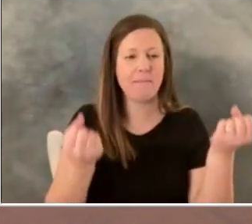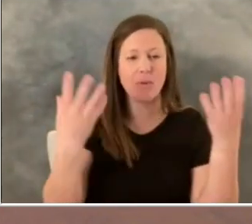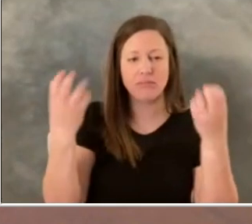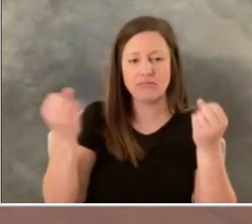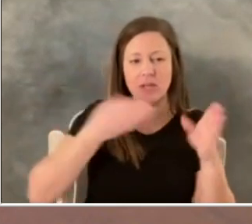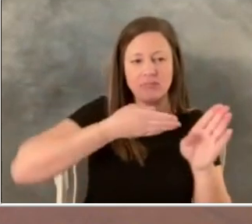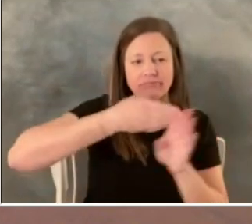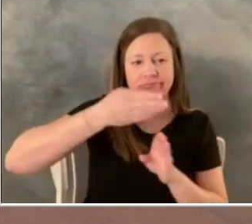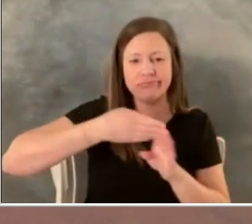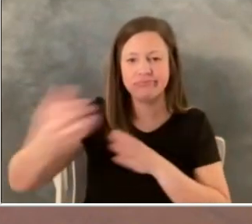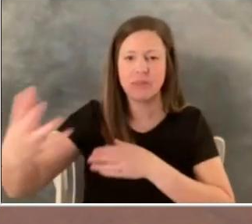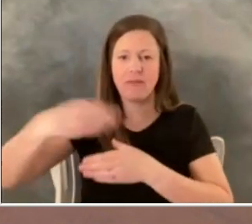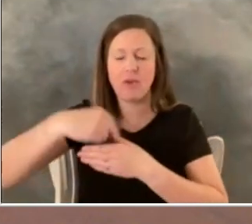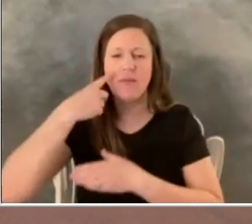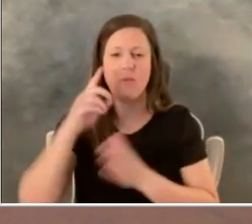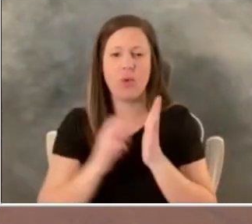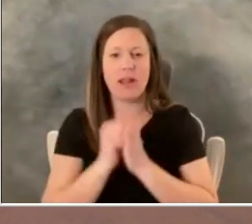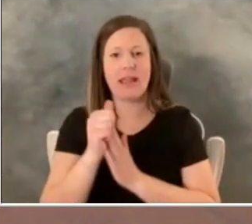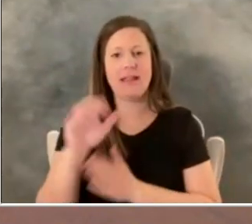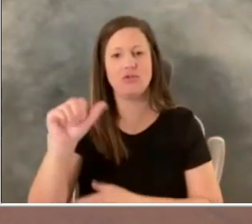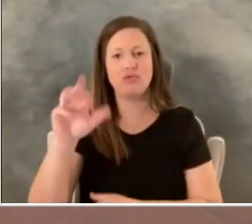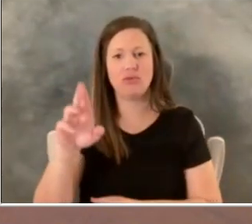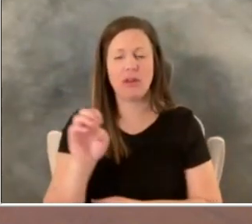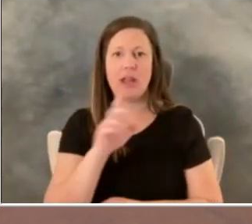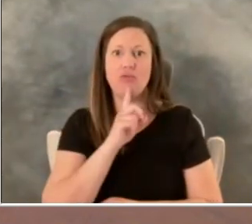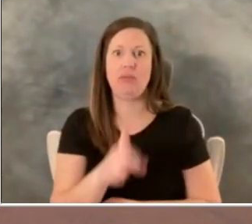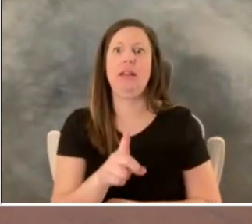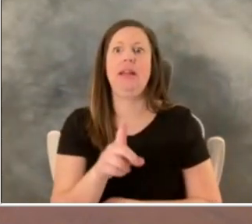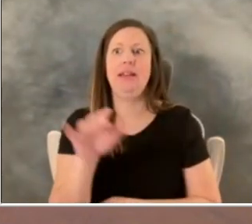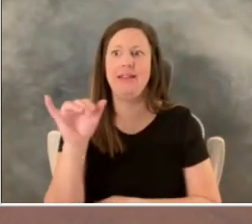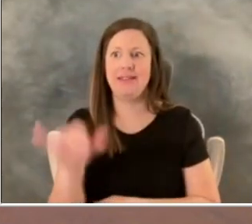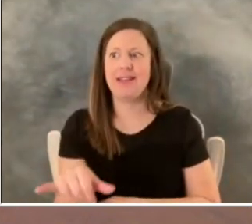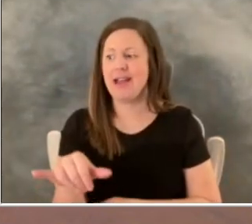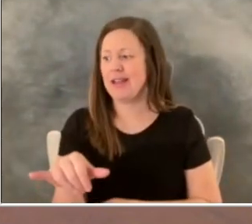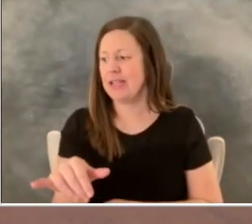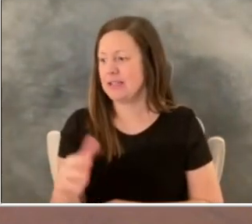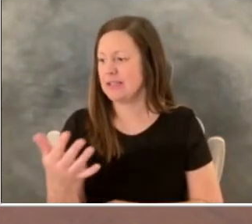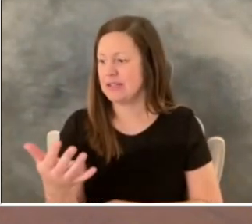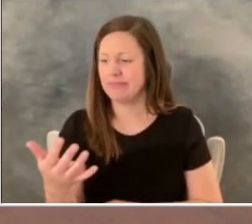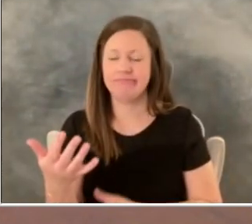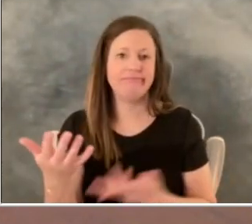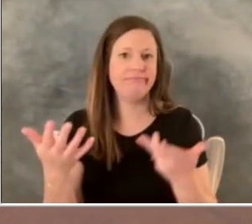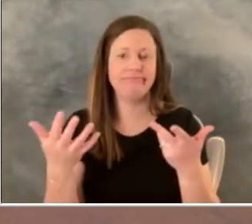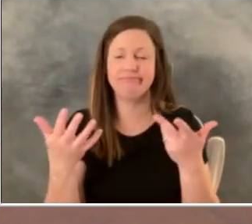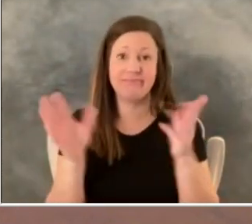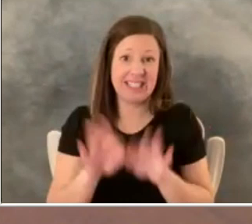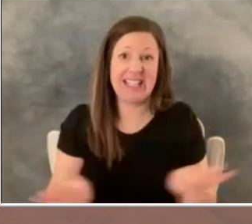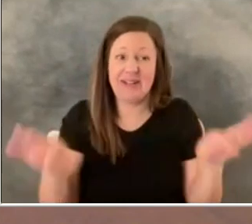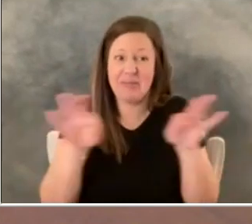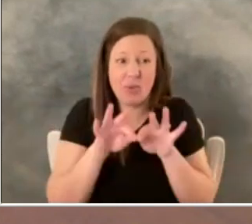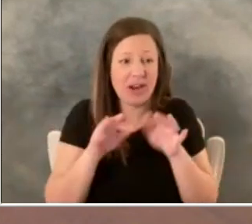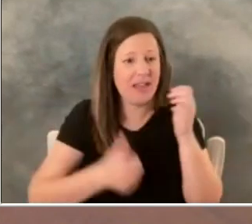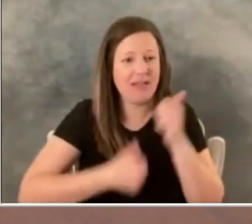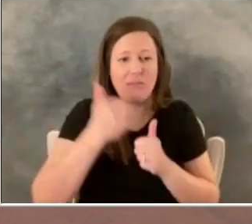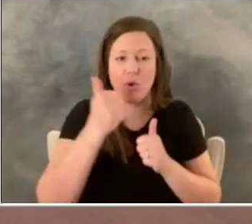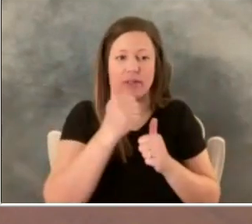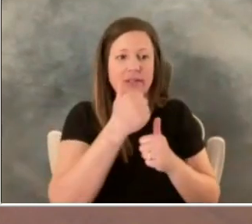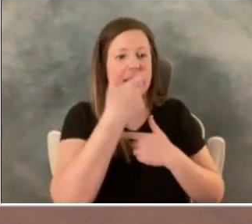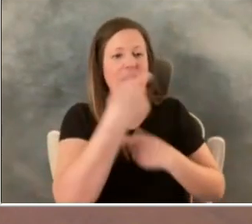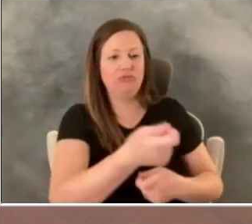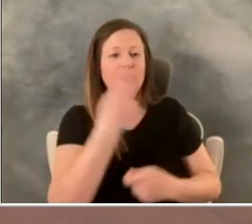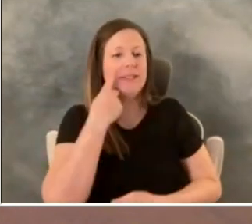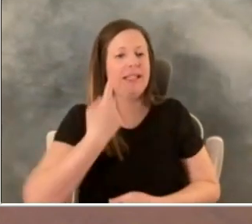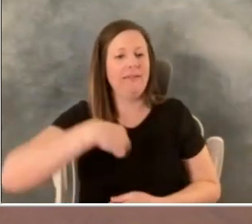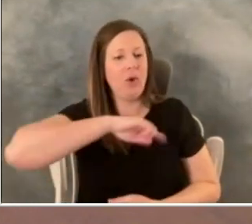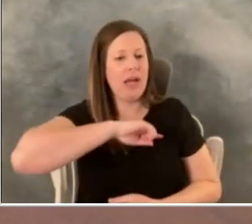is something that is often the biggest draw for those of us who enter into the field, because we have a specific